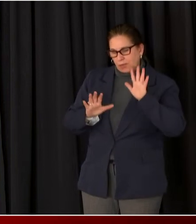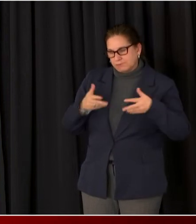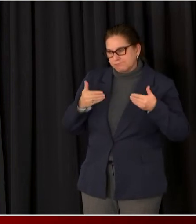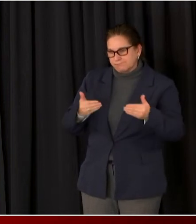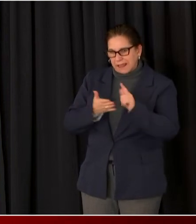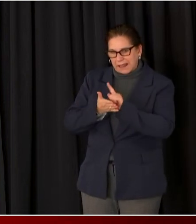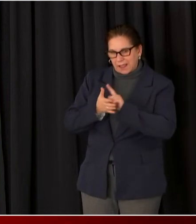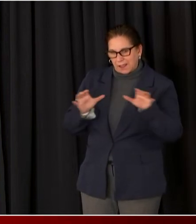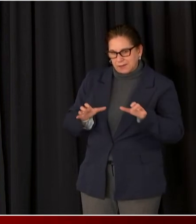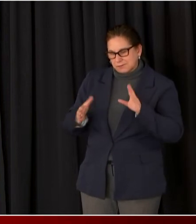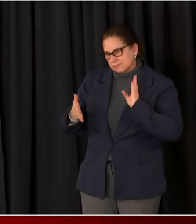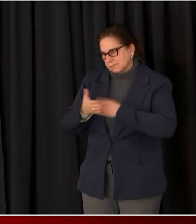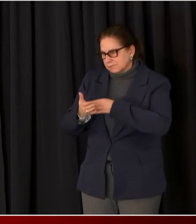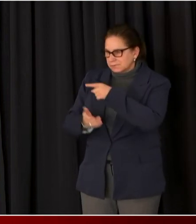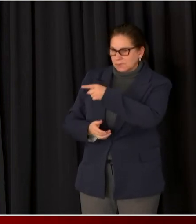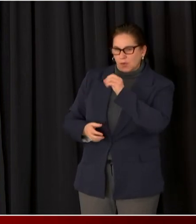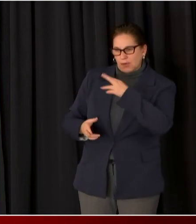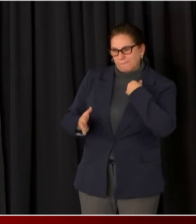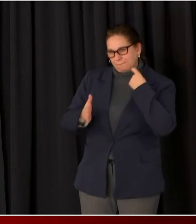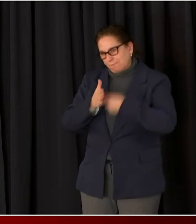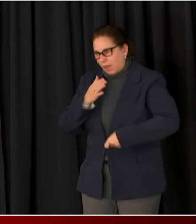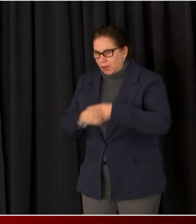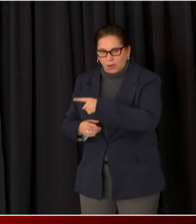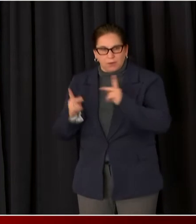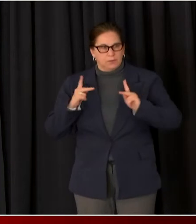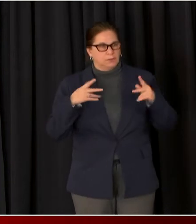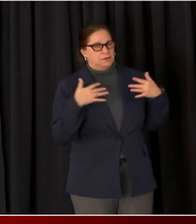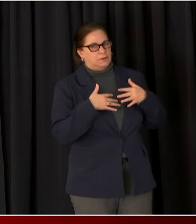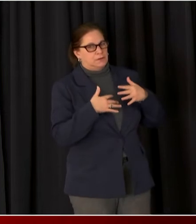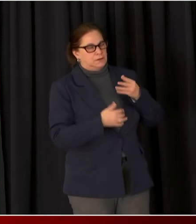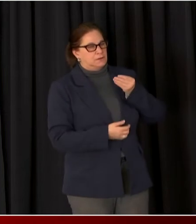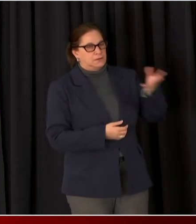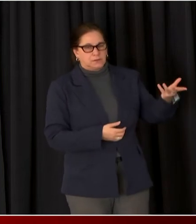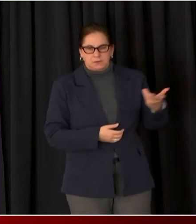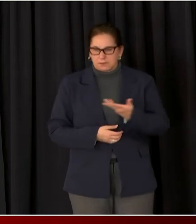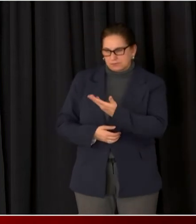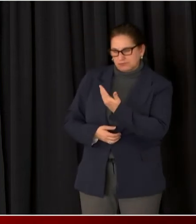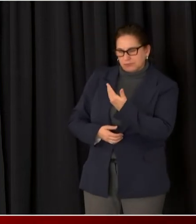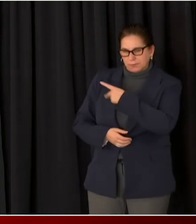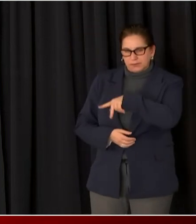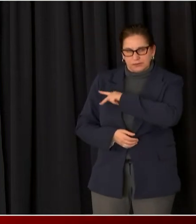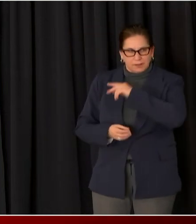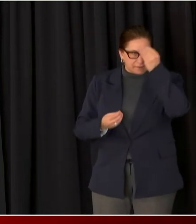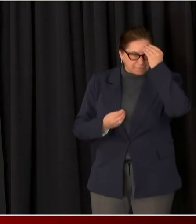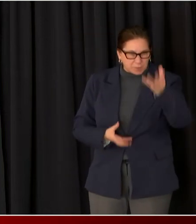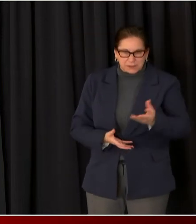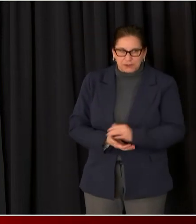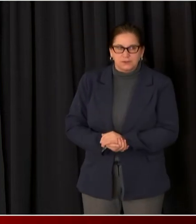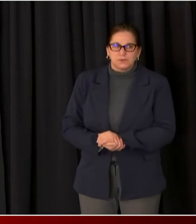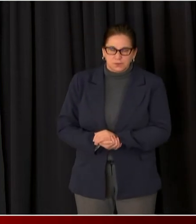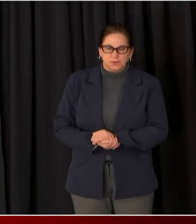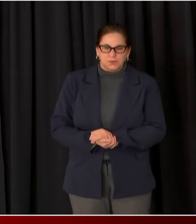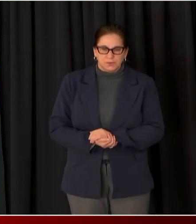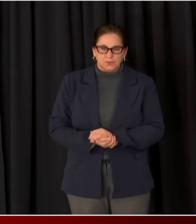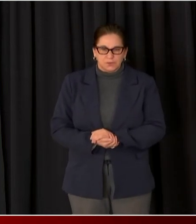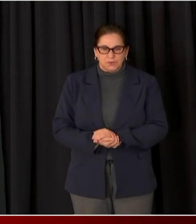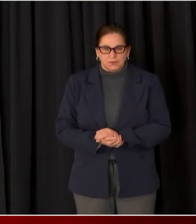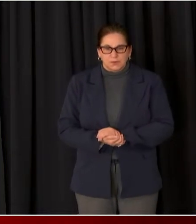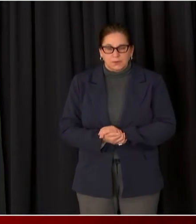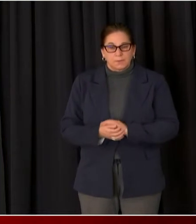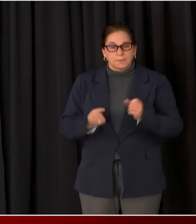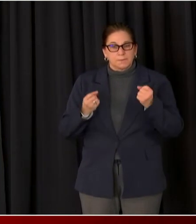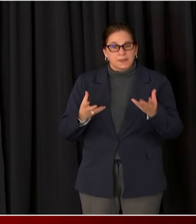numbers or provide personally identifiable information. We want our residents to know that we've been in touch with the federal